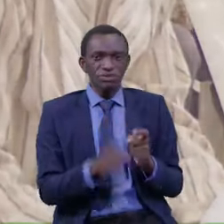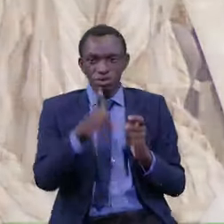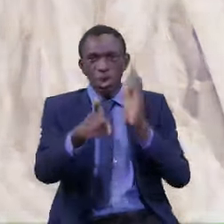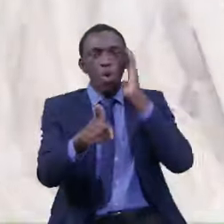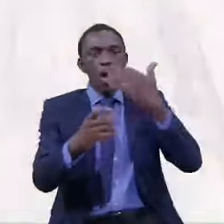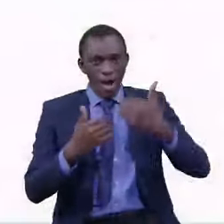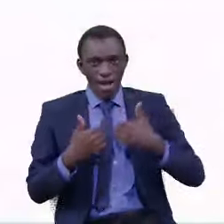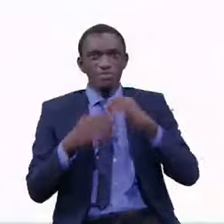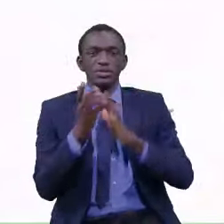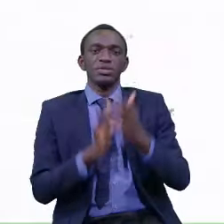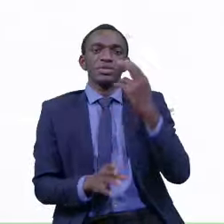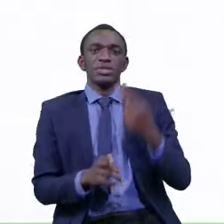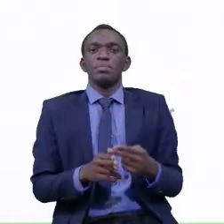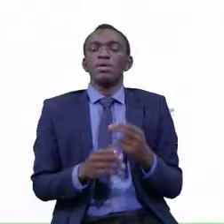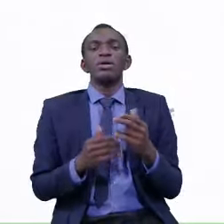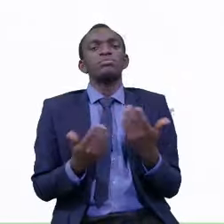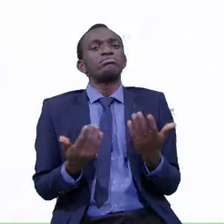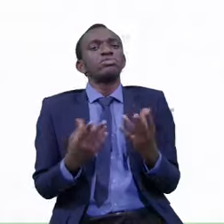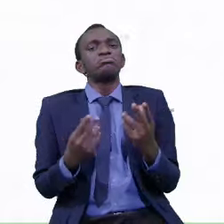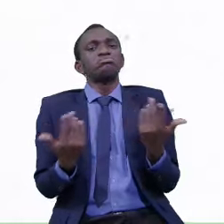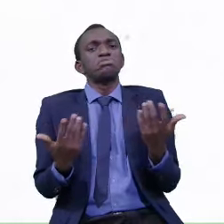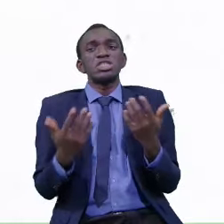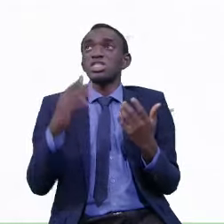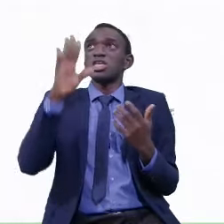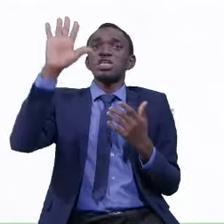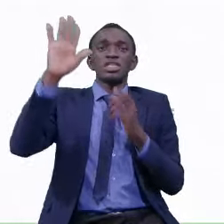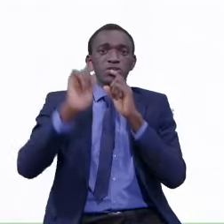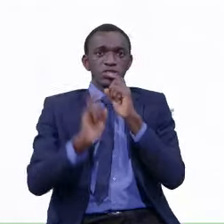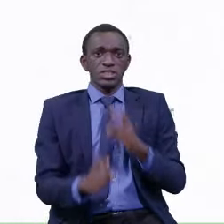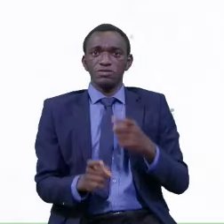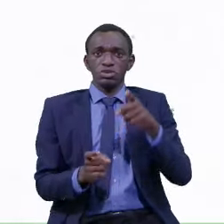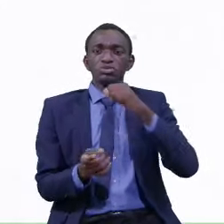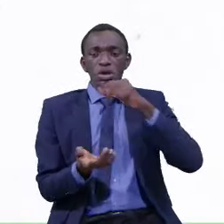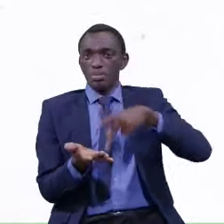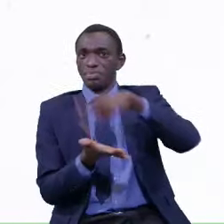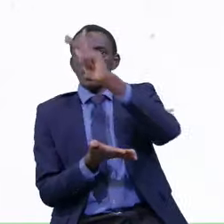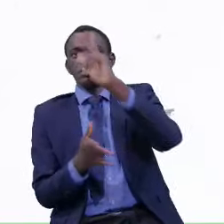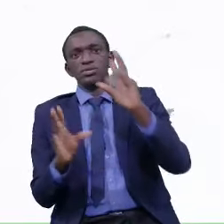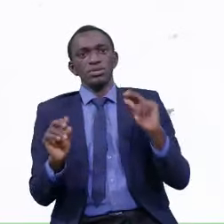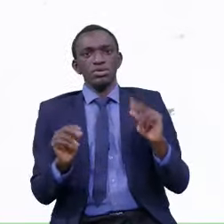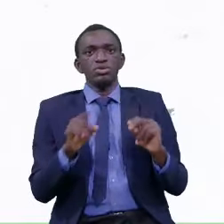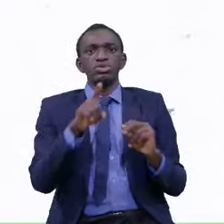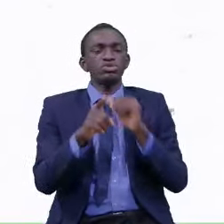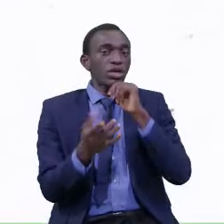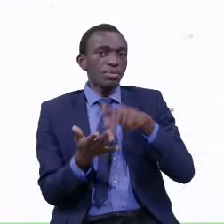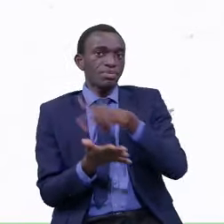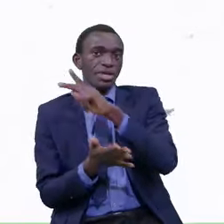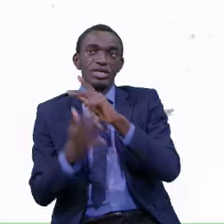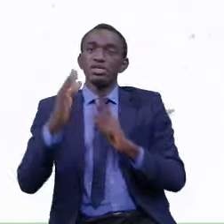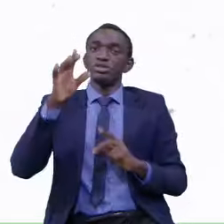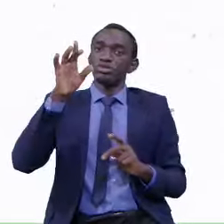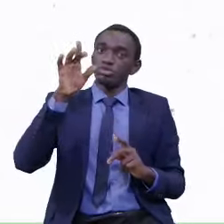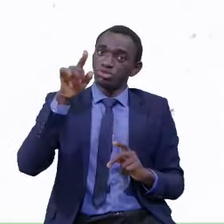gift. It's not something I pay for. It's not something that you pay for. You